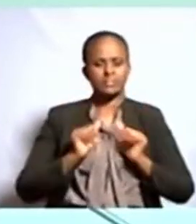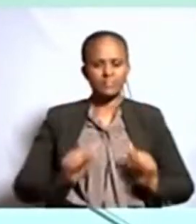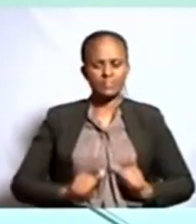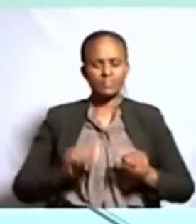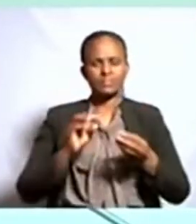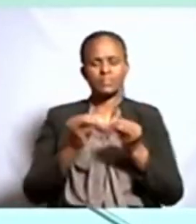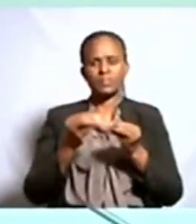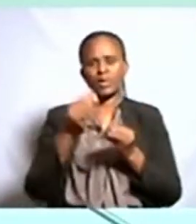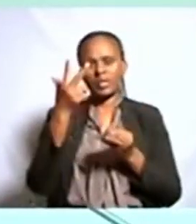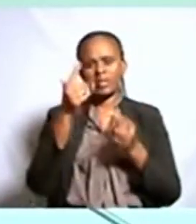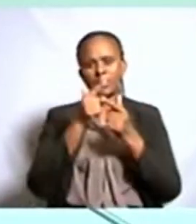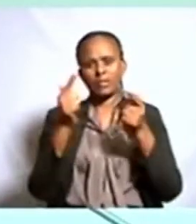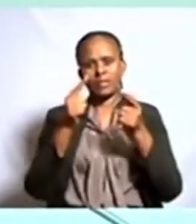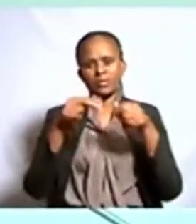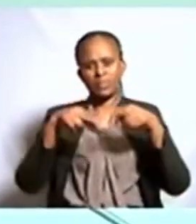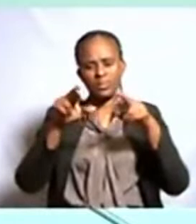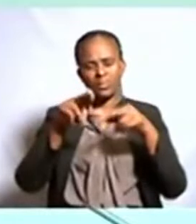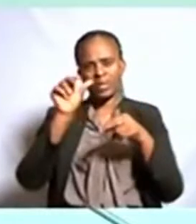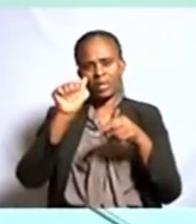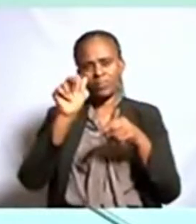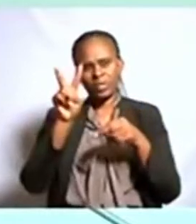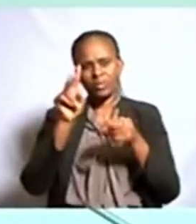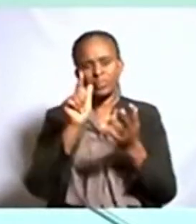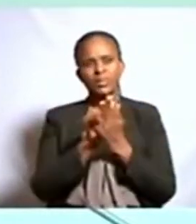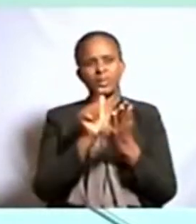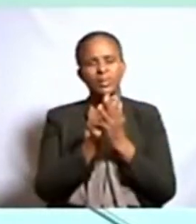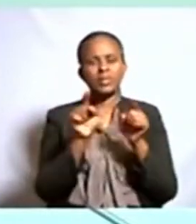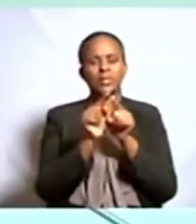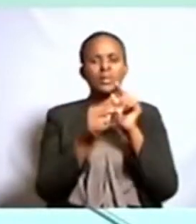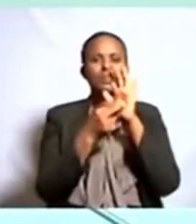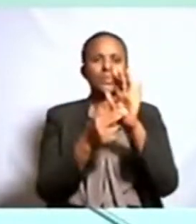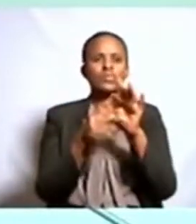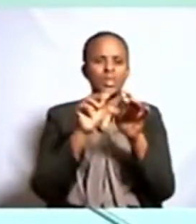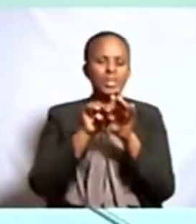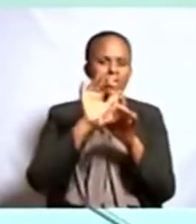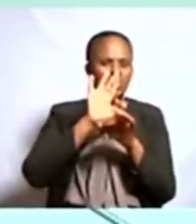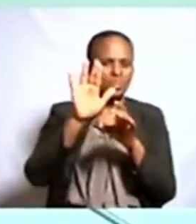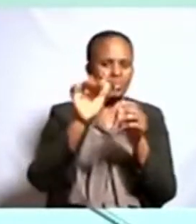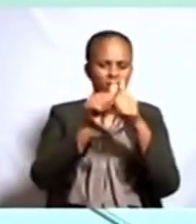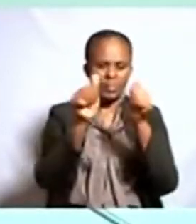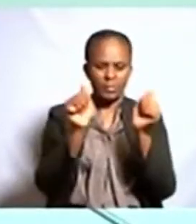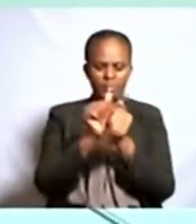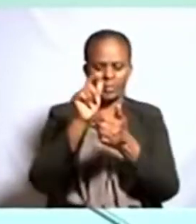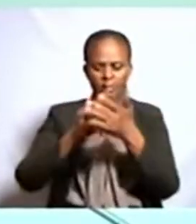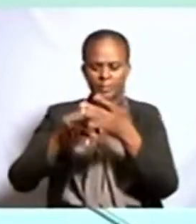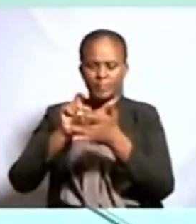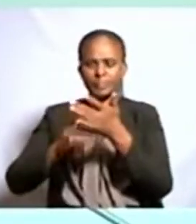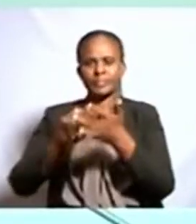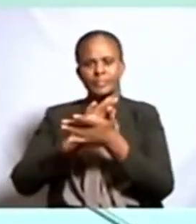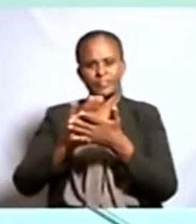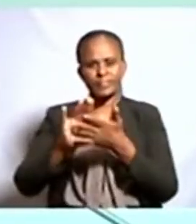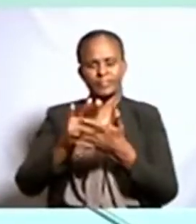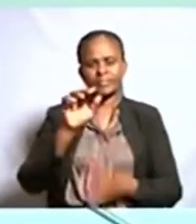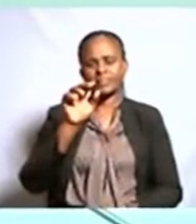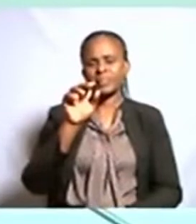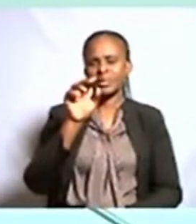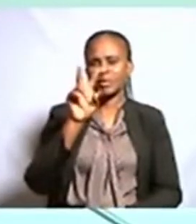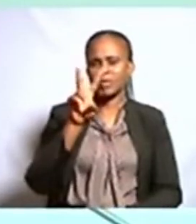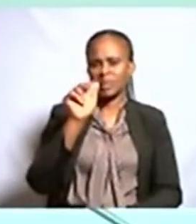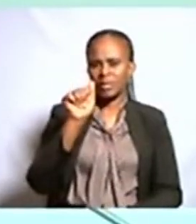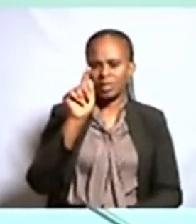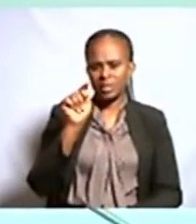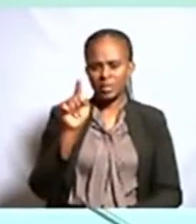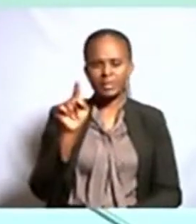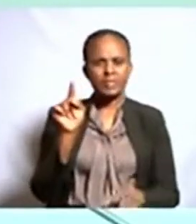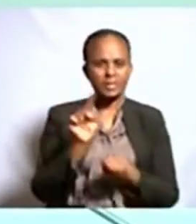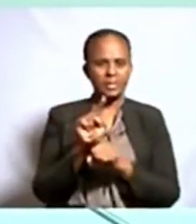number 3, Great East Road, Avondale, Lusaka, as indicated on their respective general tax clearance certificates. The third point, the